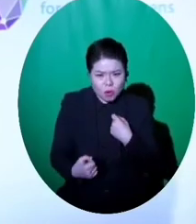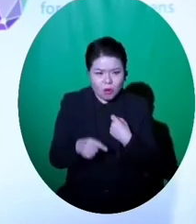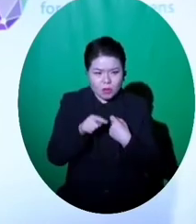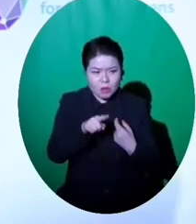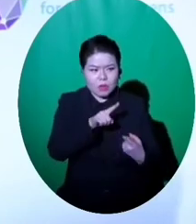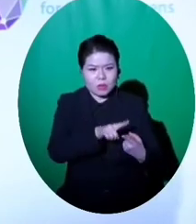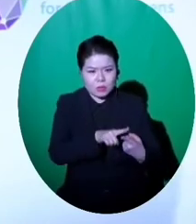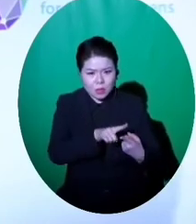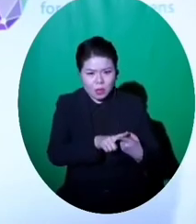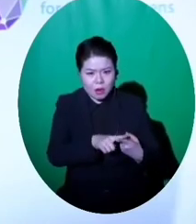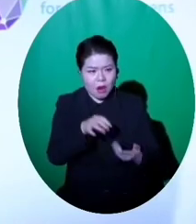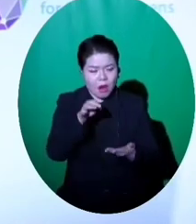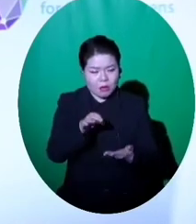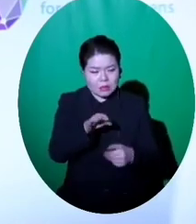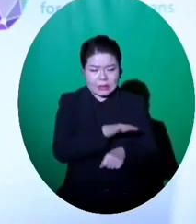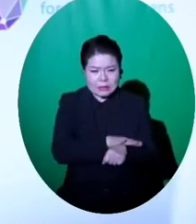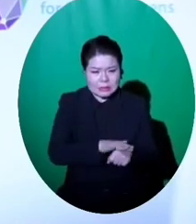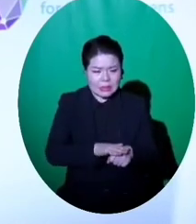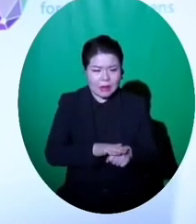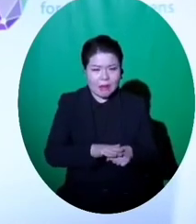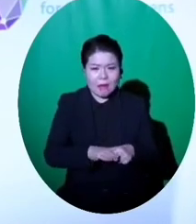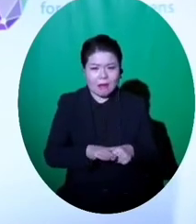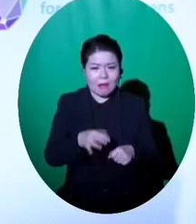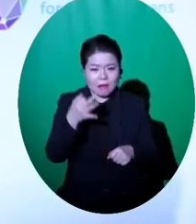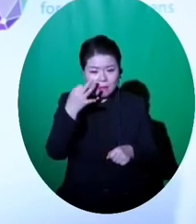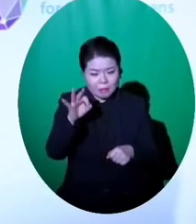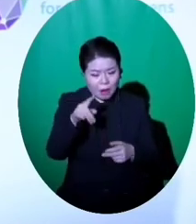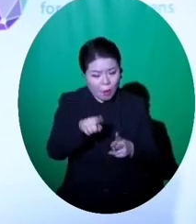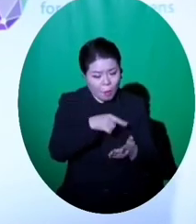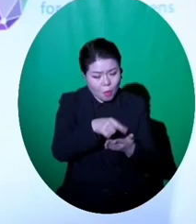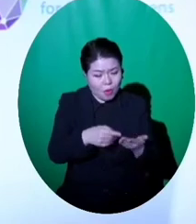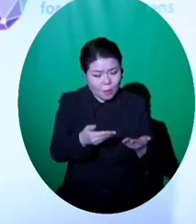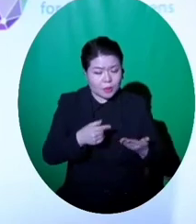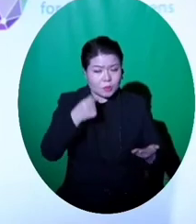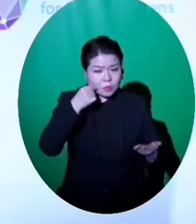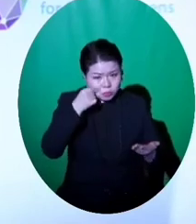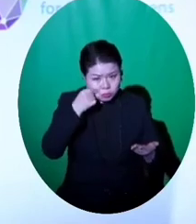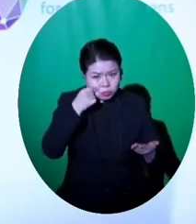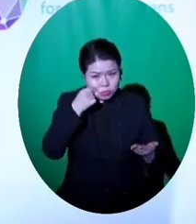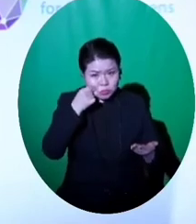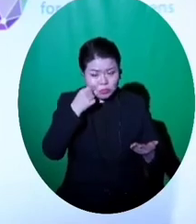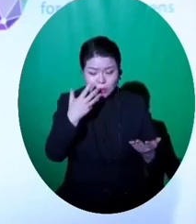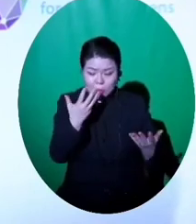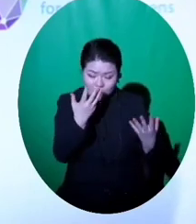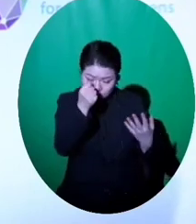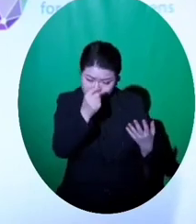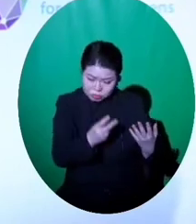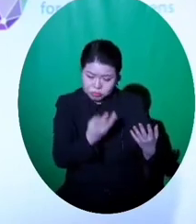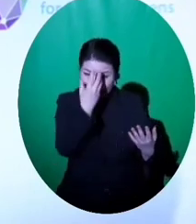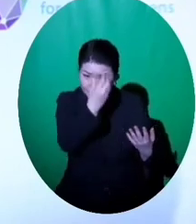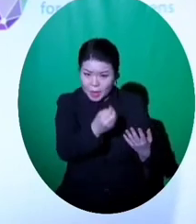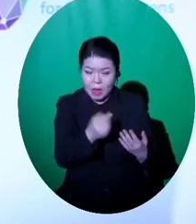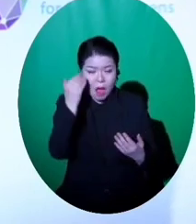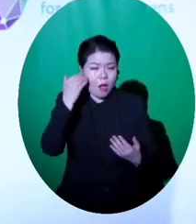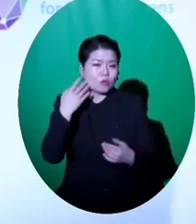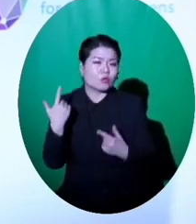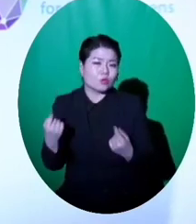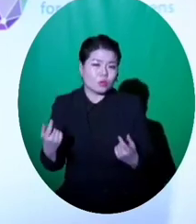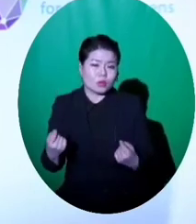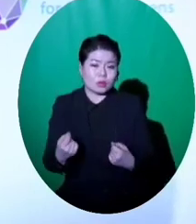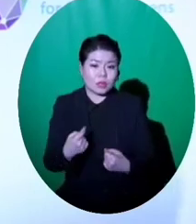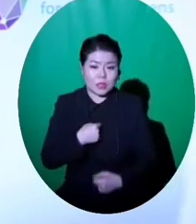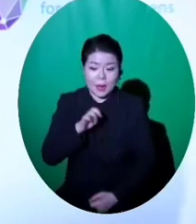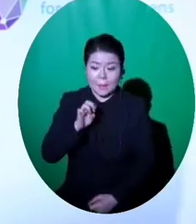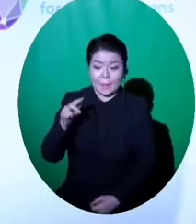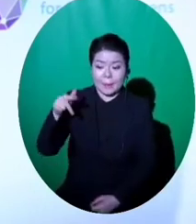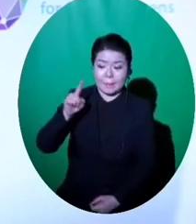in Paju, mm-hmm. in a more industrial area, mm-hmm. and the workers are, you know, quite diverse. In terms